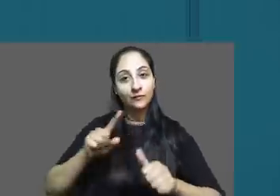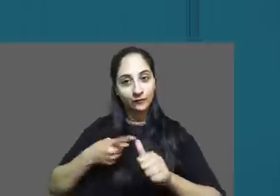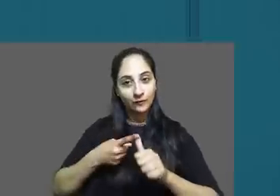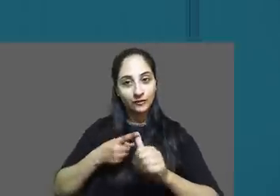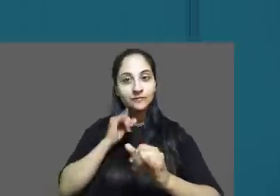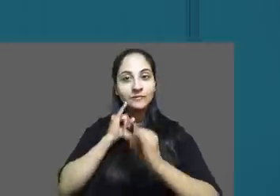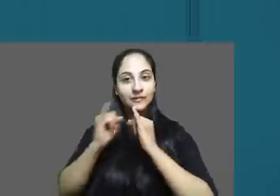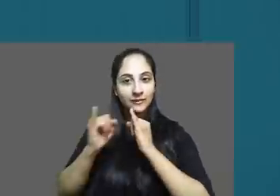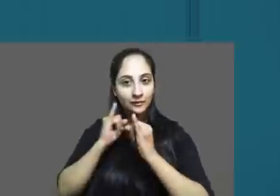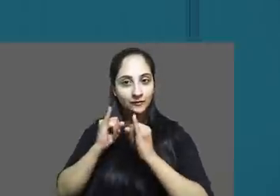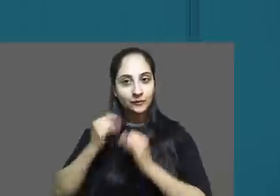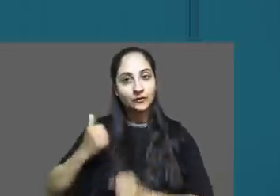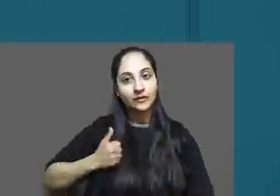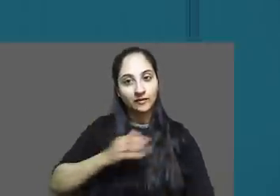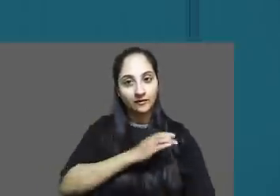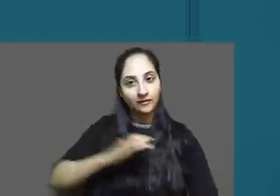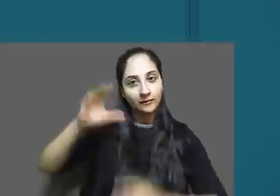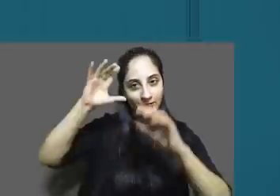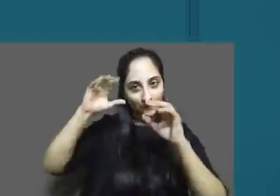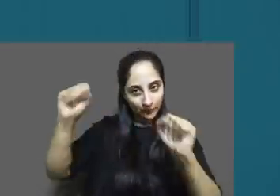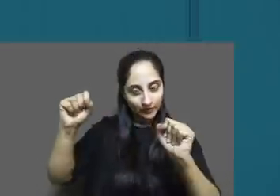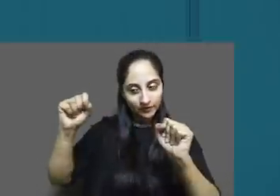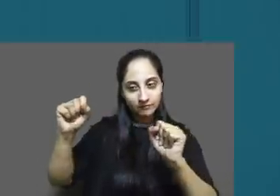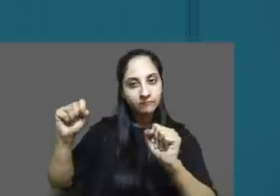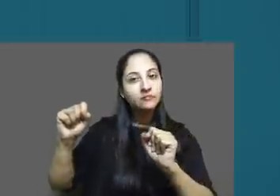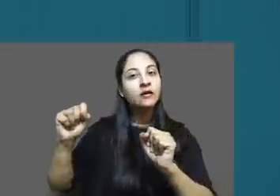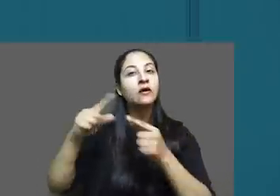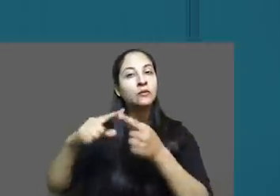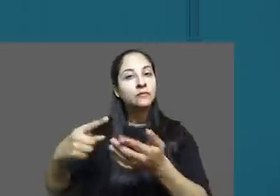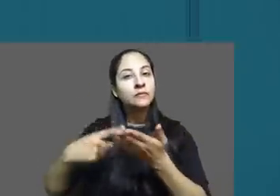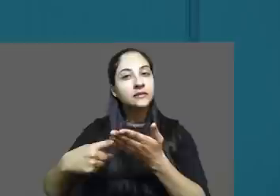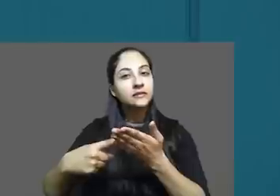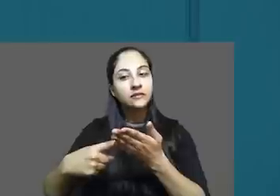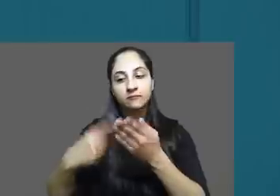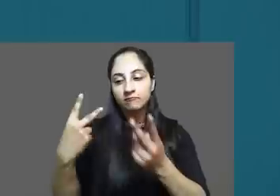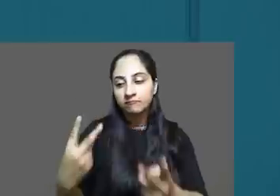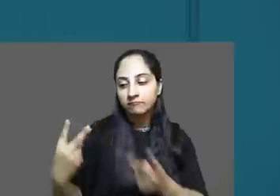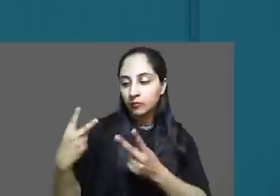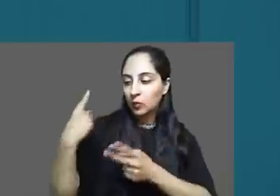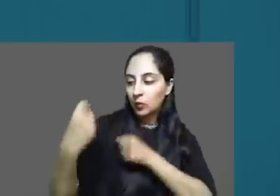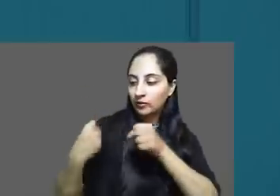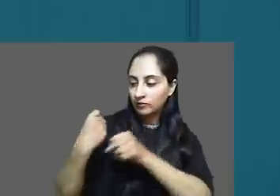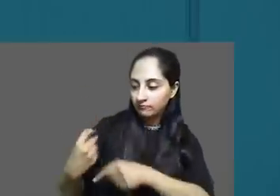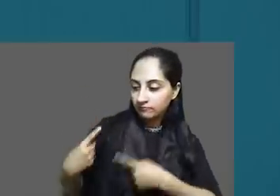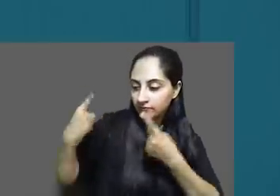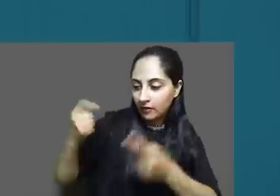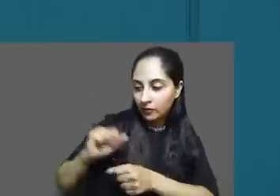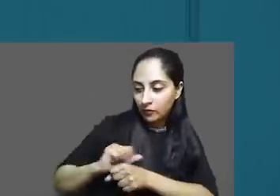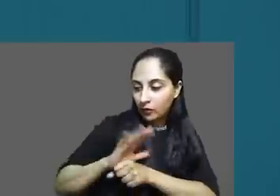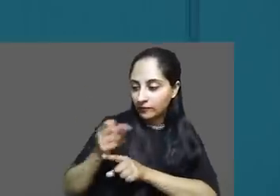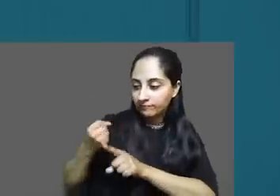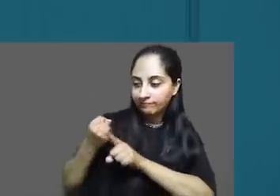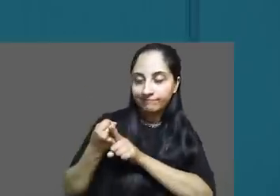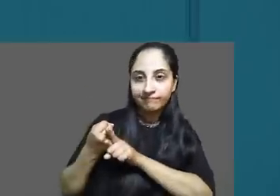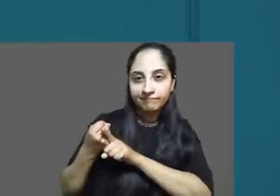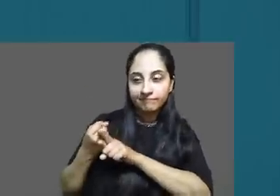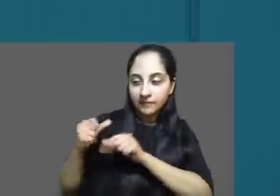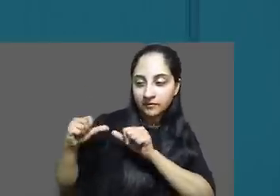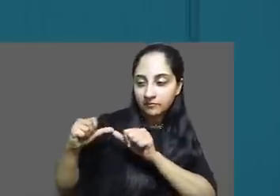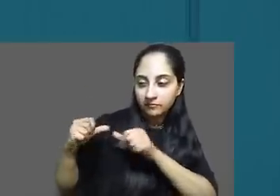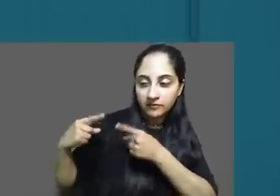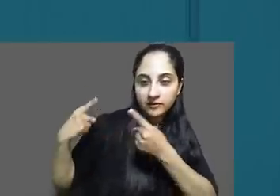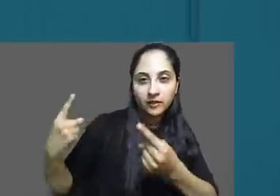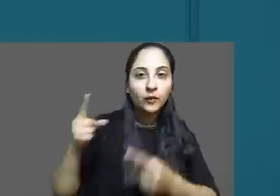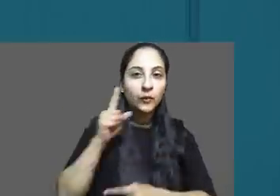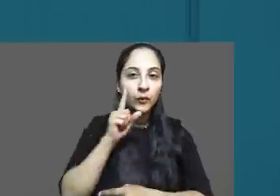Laka for a discussion on the reflections of 2020, what this pandemic year meant to us, what it should mean to the Jamaat